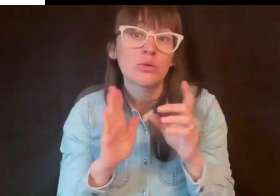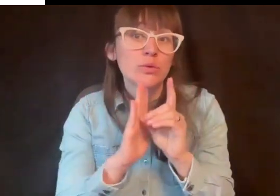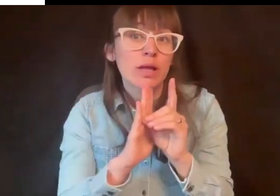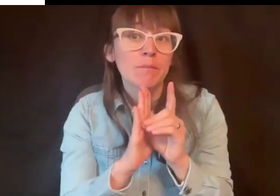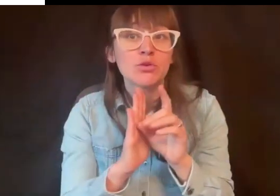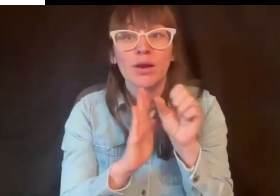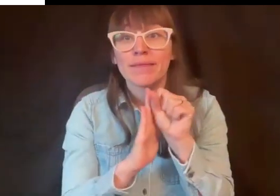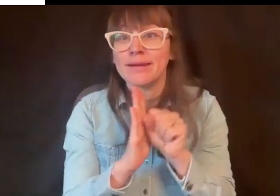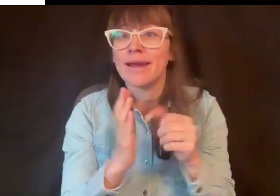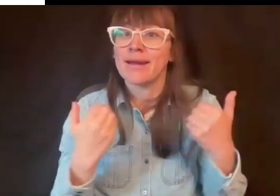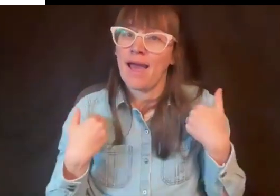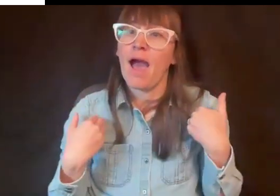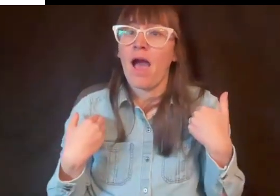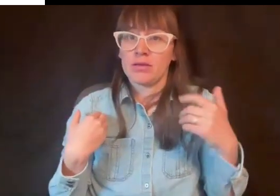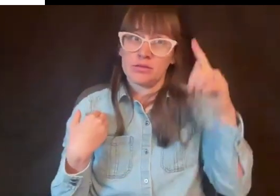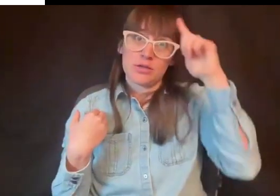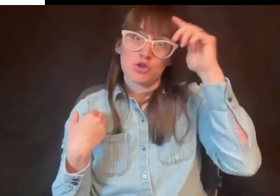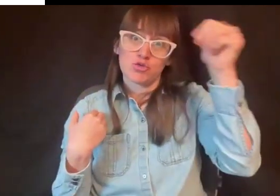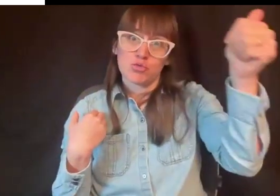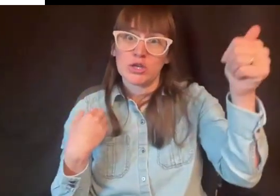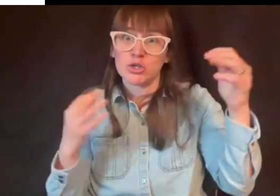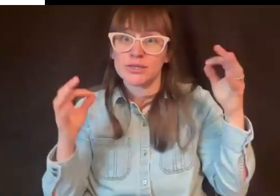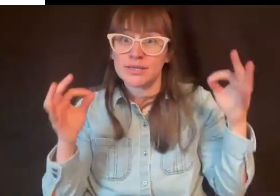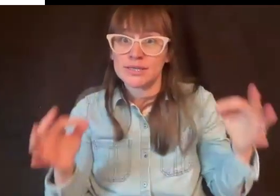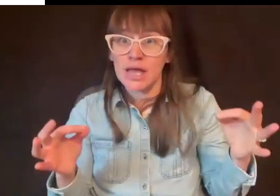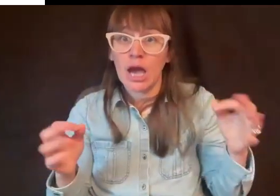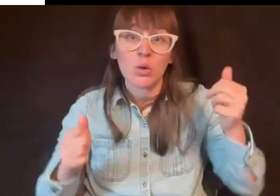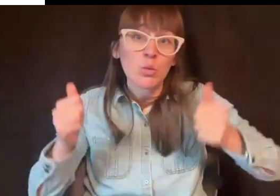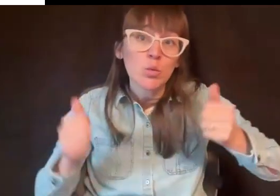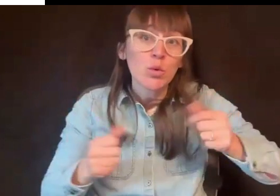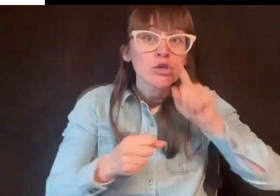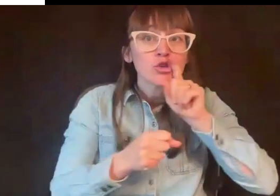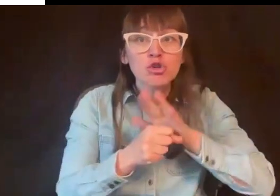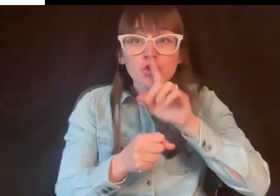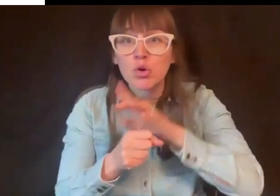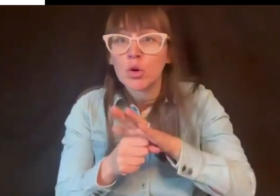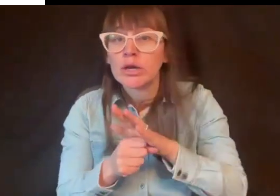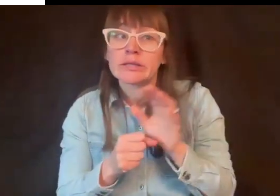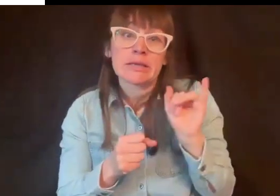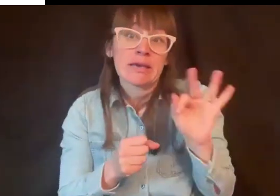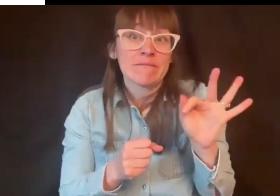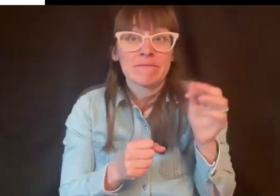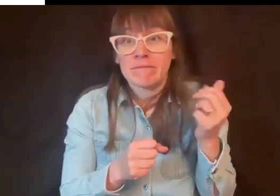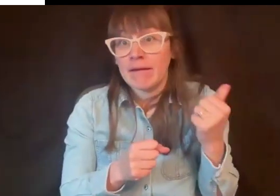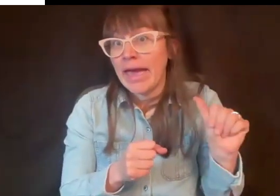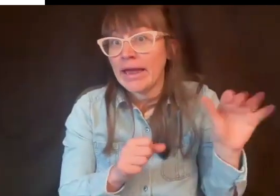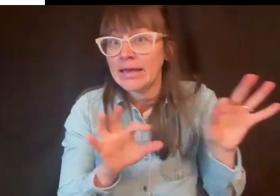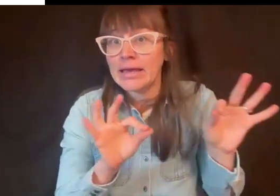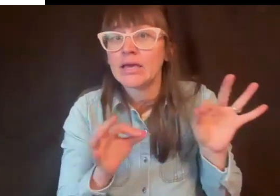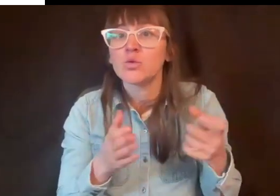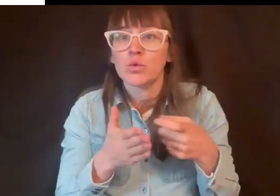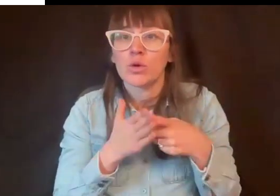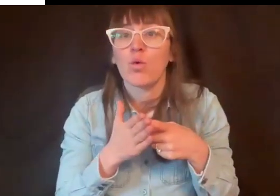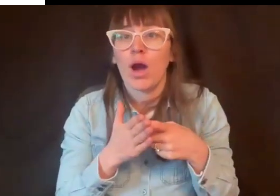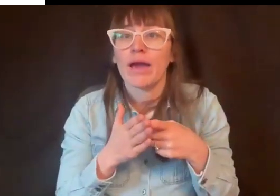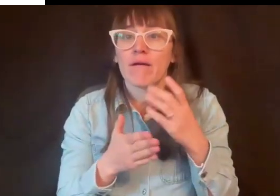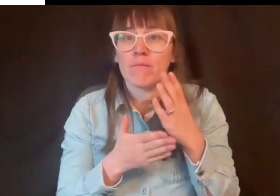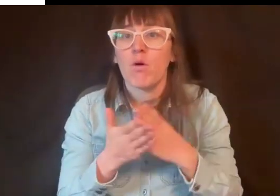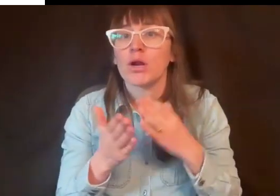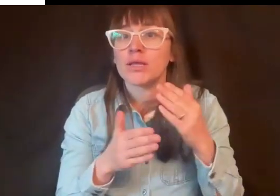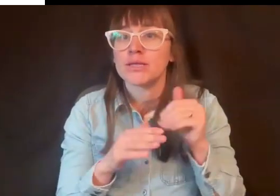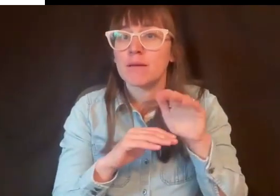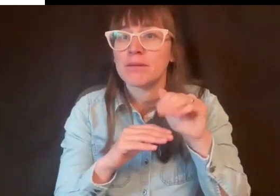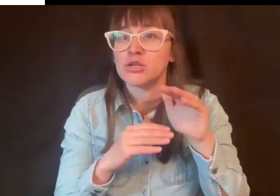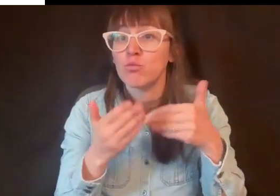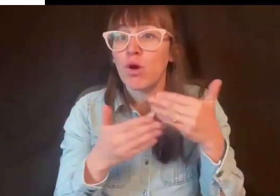has discretion to decide which assurances, if any, to require as part of the submission process. And I also just will say again